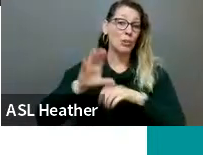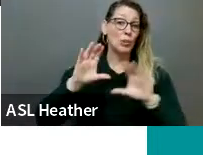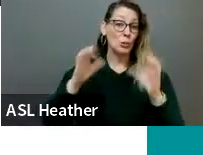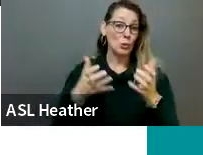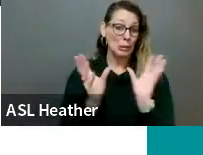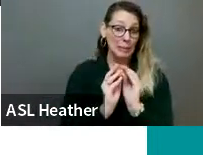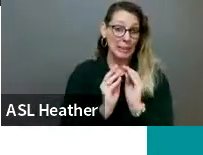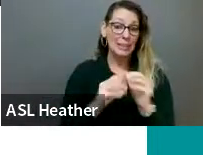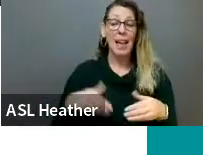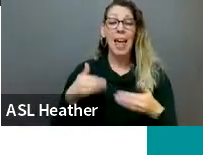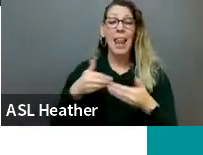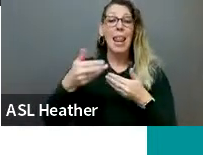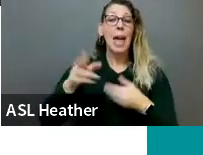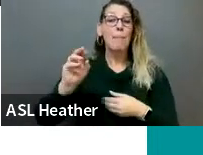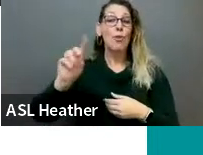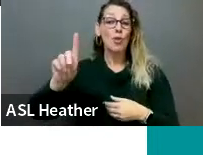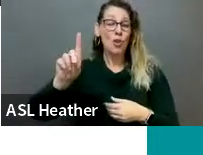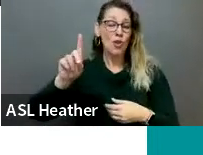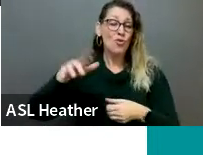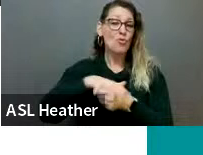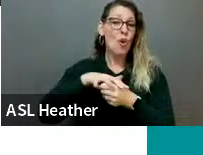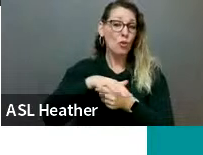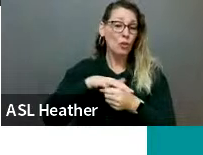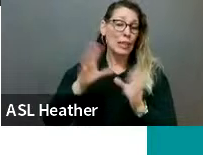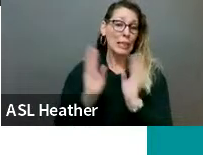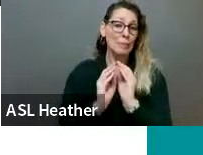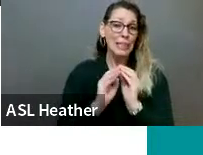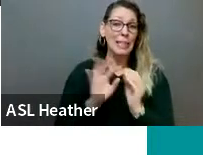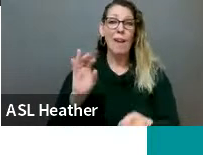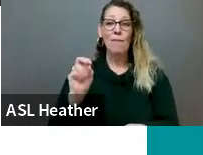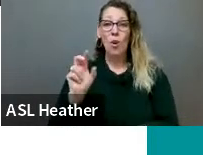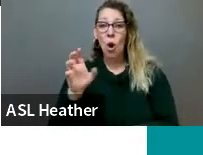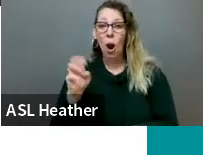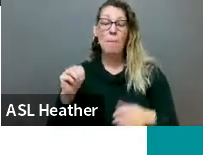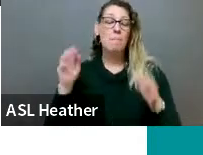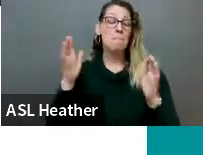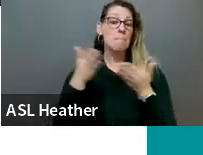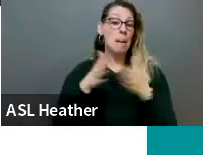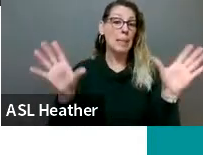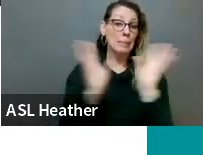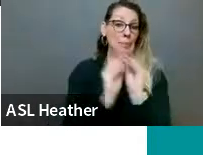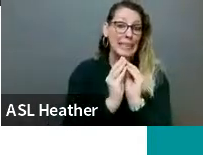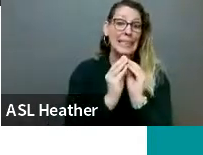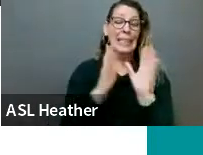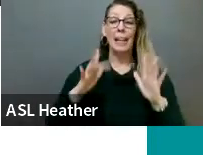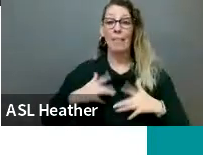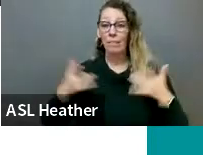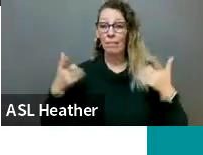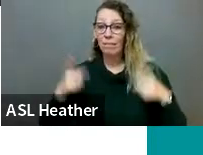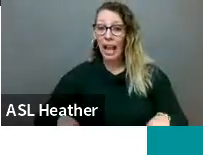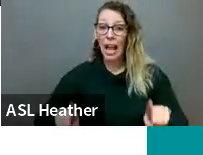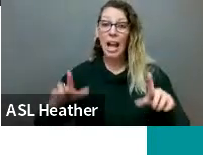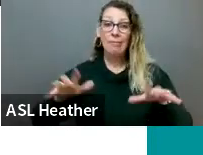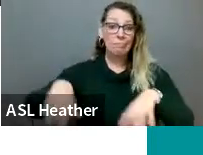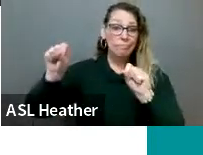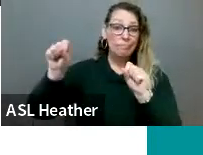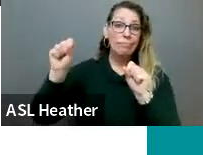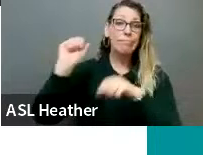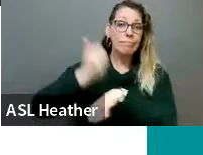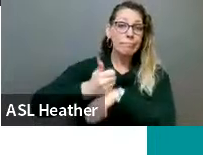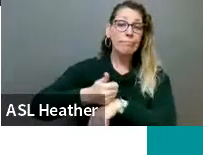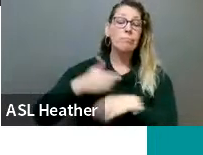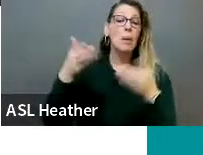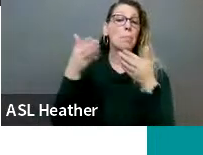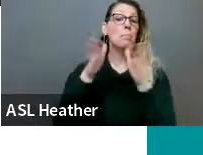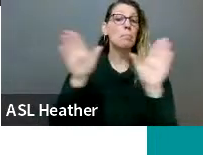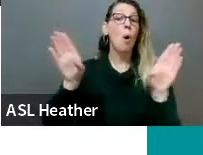neighborhood association meetings and forums, public briefings and events held with other partners, and public open